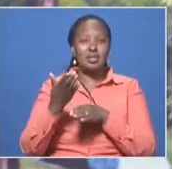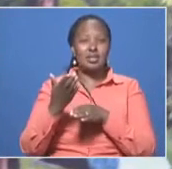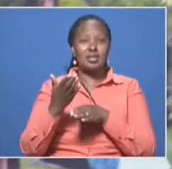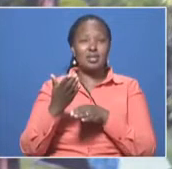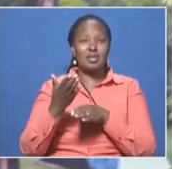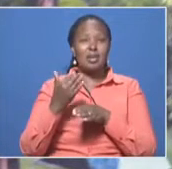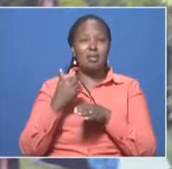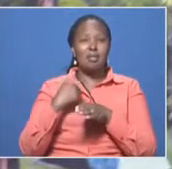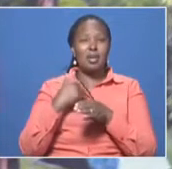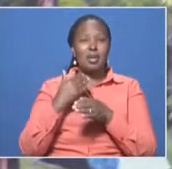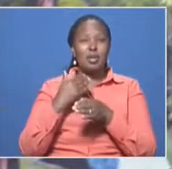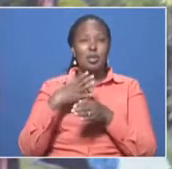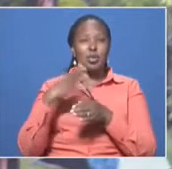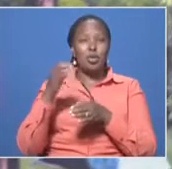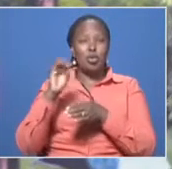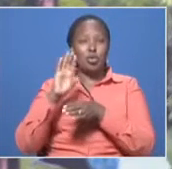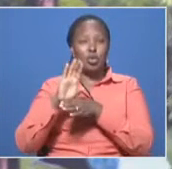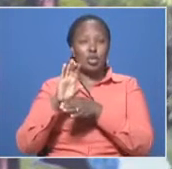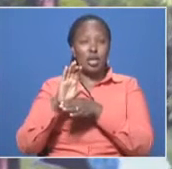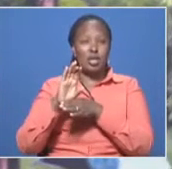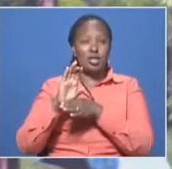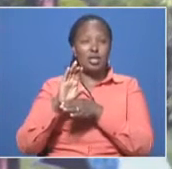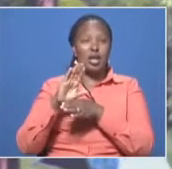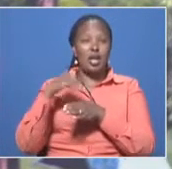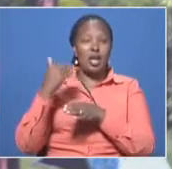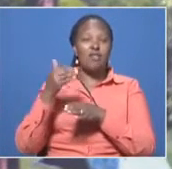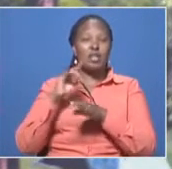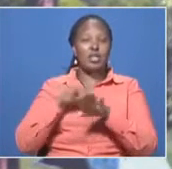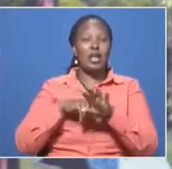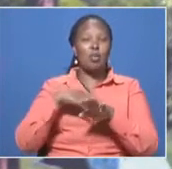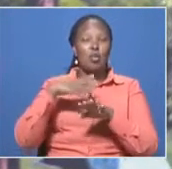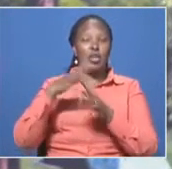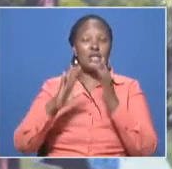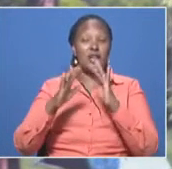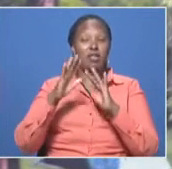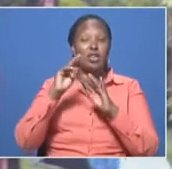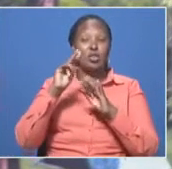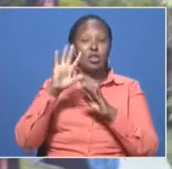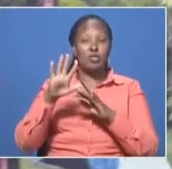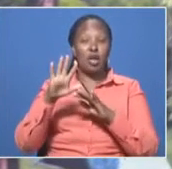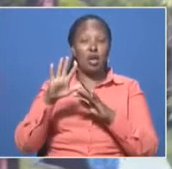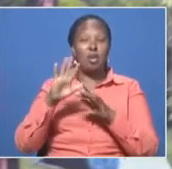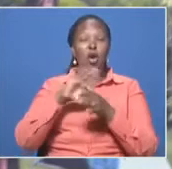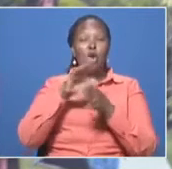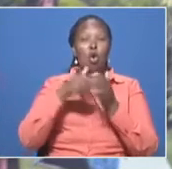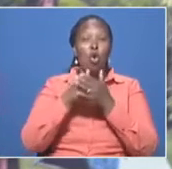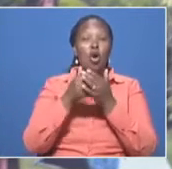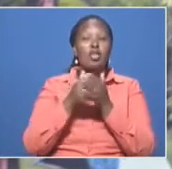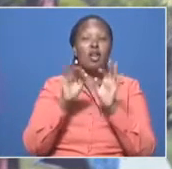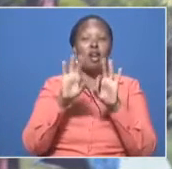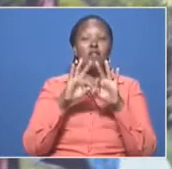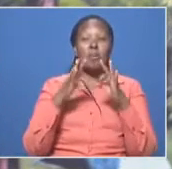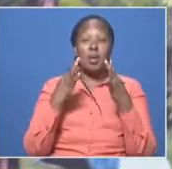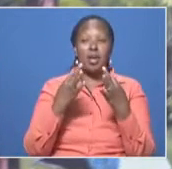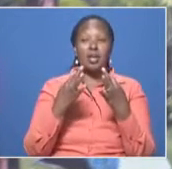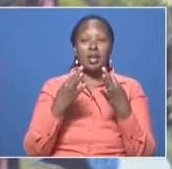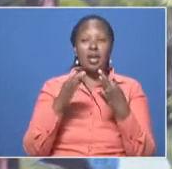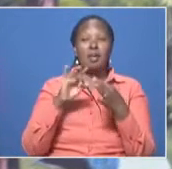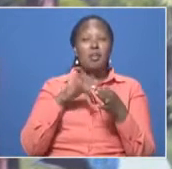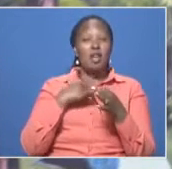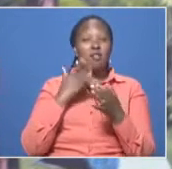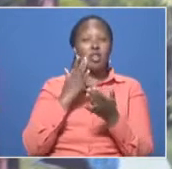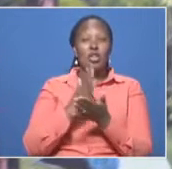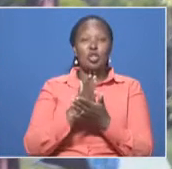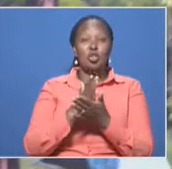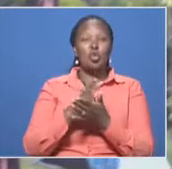Been traveling. We go to that home church every Christmas, the larger family. So I was feeling very much